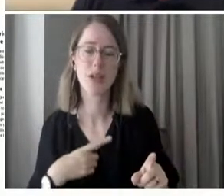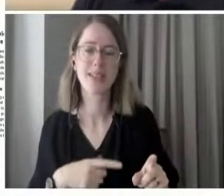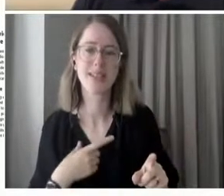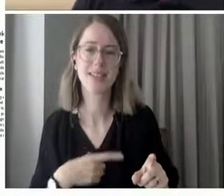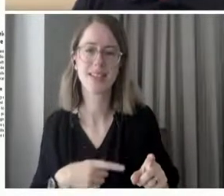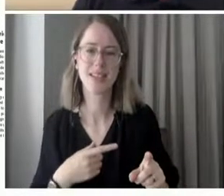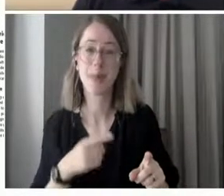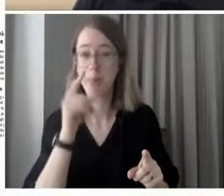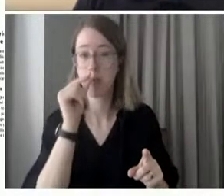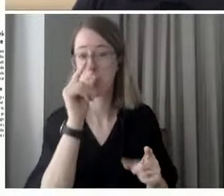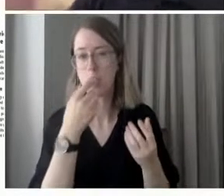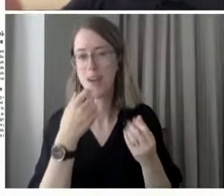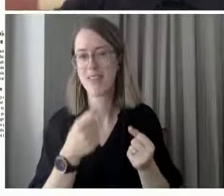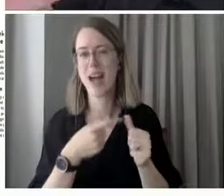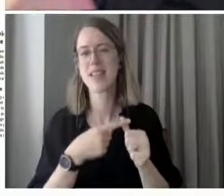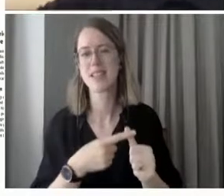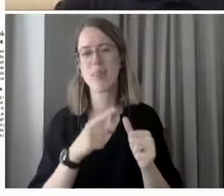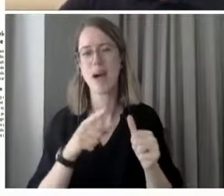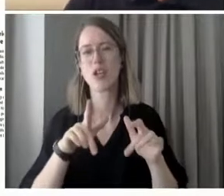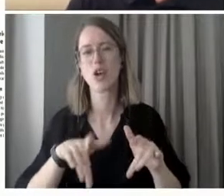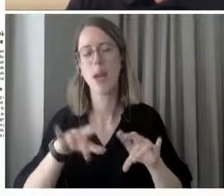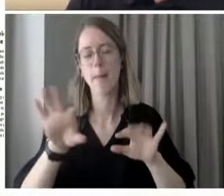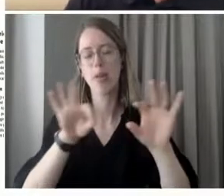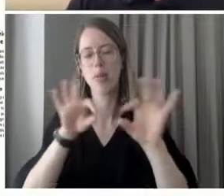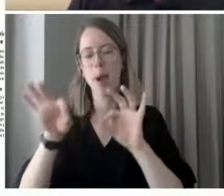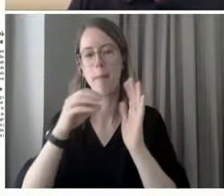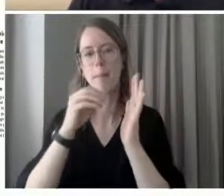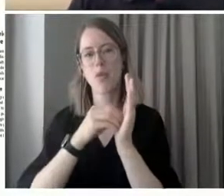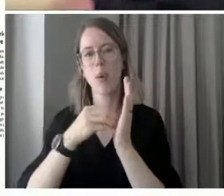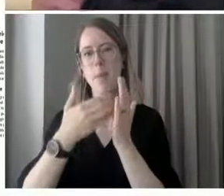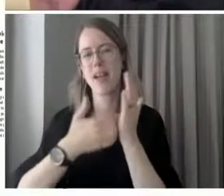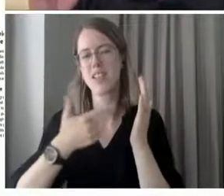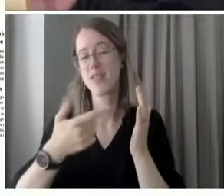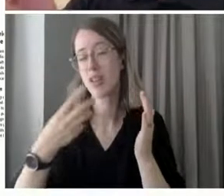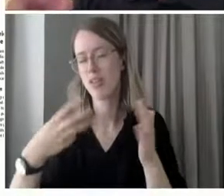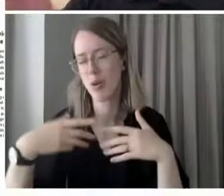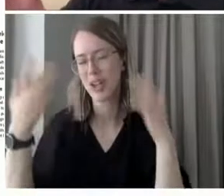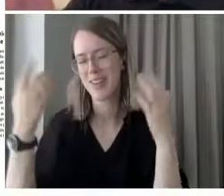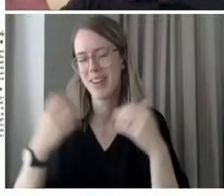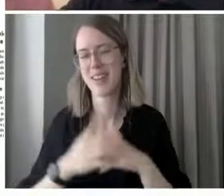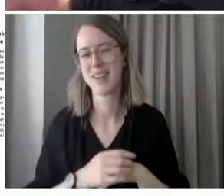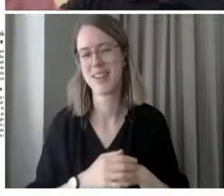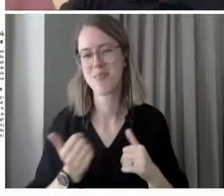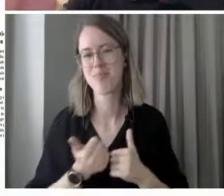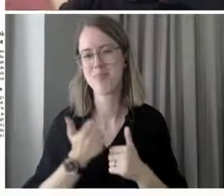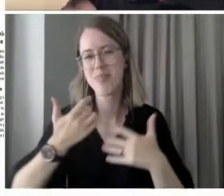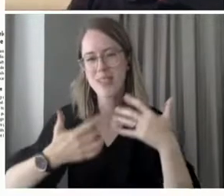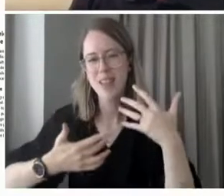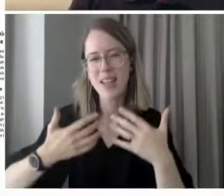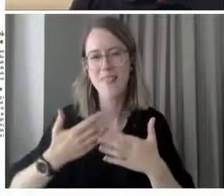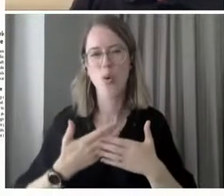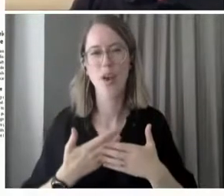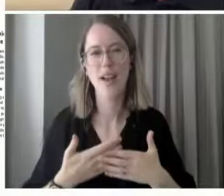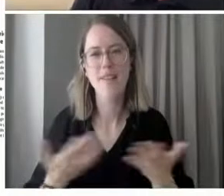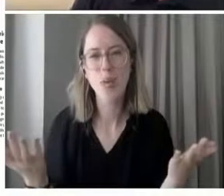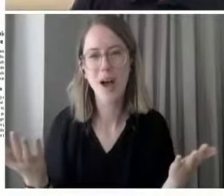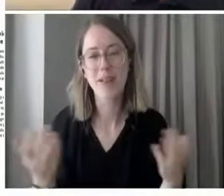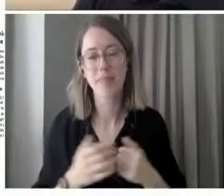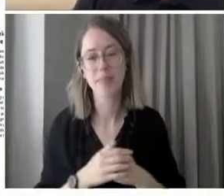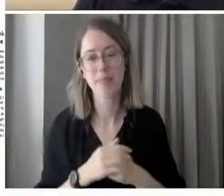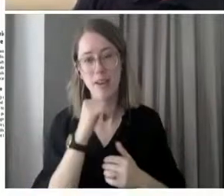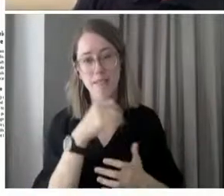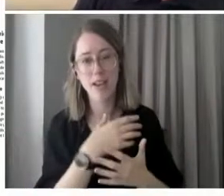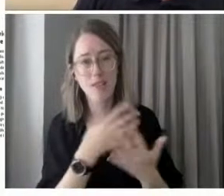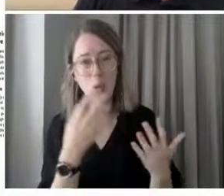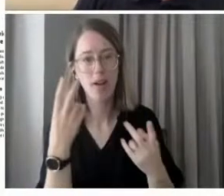the answers, but we just didn't pull them out and put them on page 73. So there is data in here for everyone. And if everyone can find